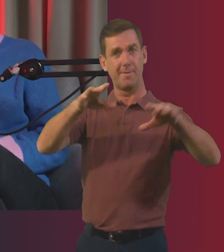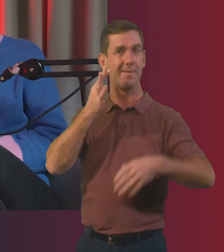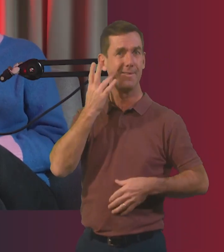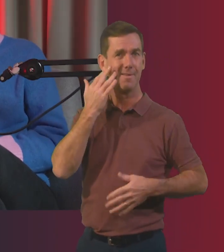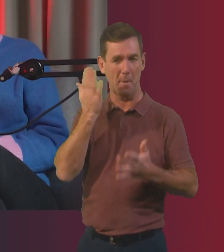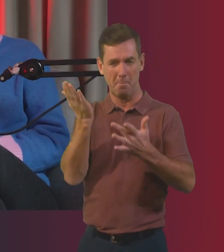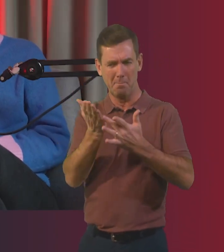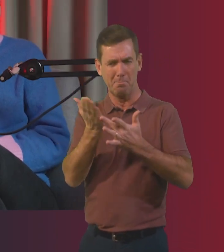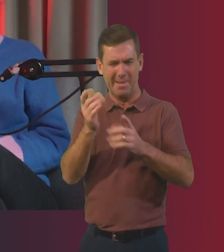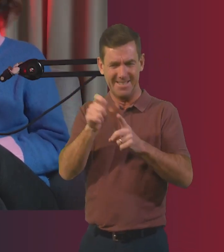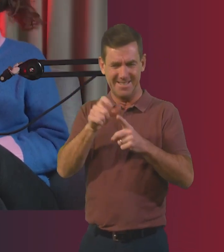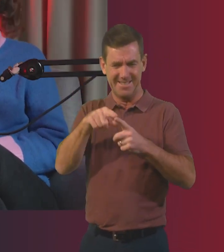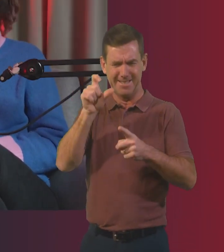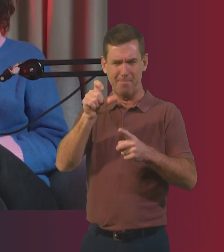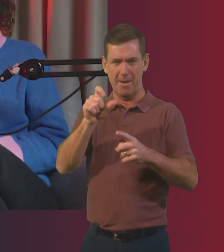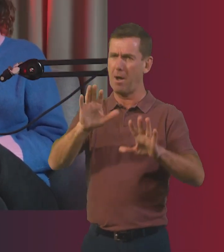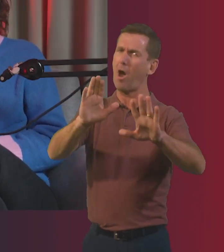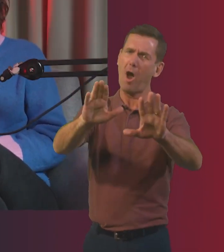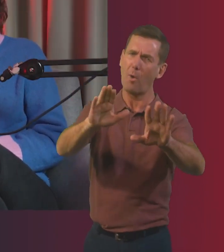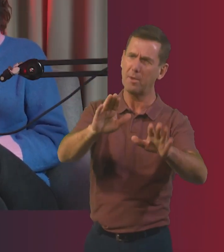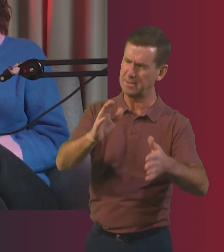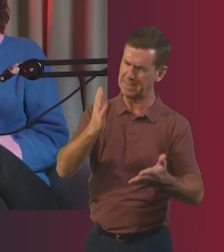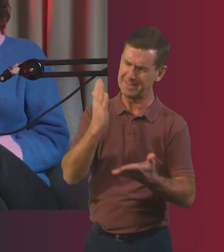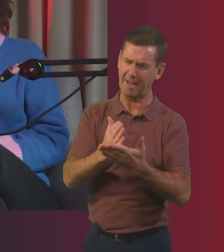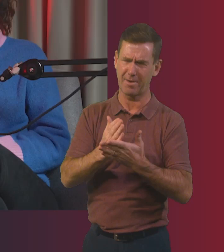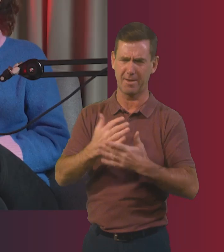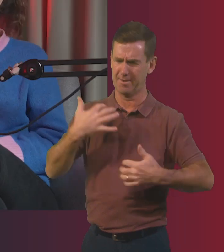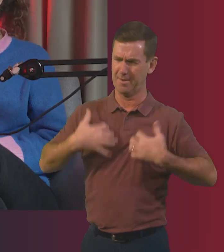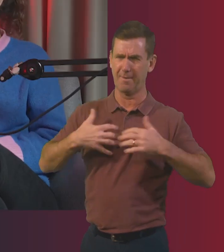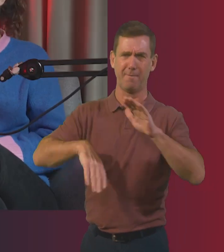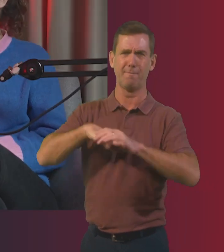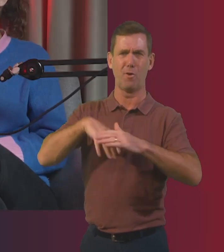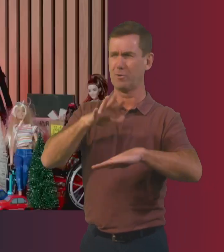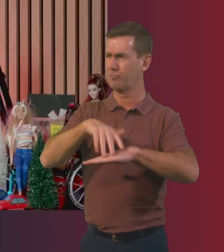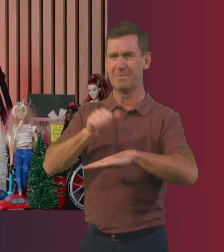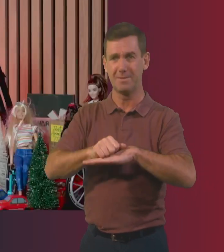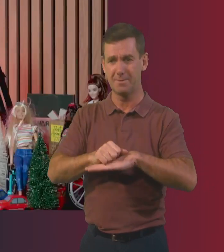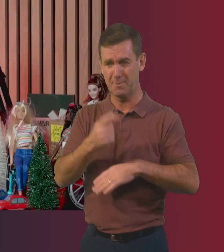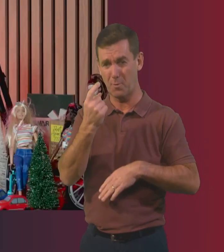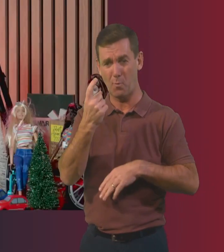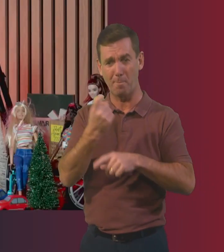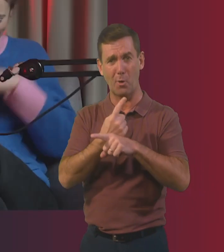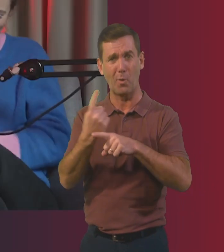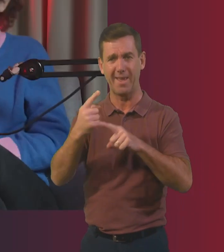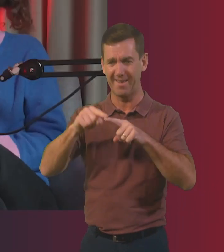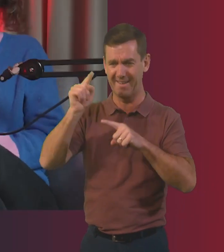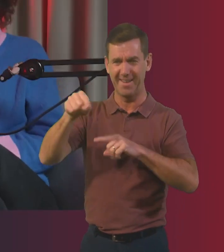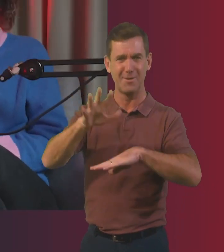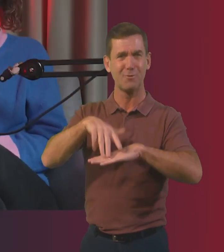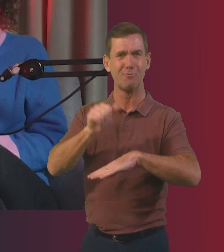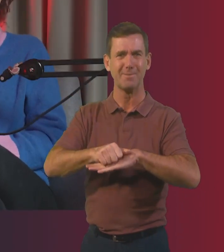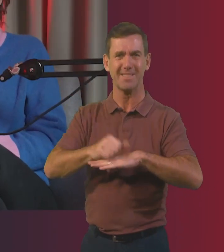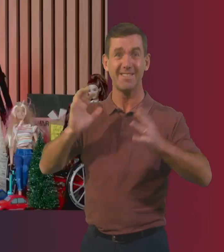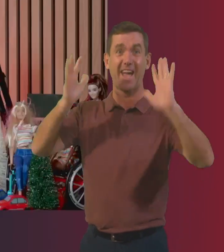Christmassy. It's just I'm so Christmassy right now. We're like, what, a week away from Christmas? Yay!